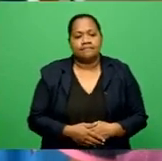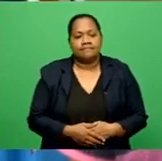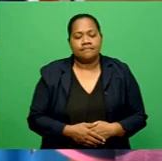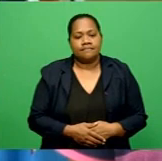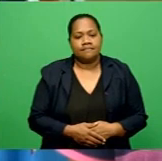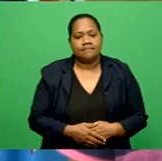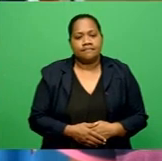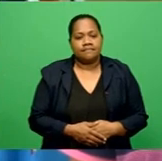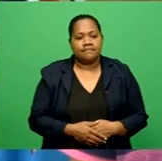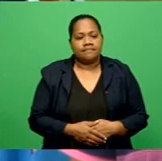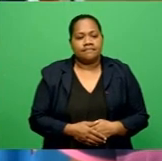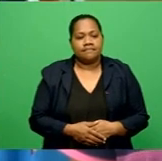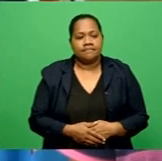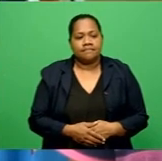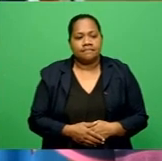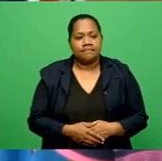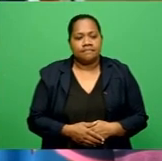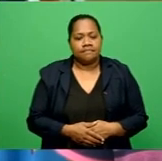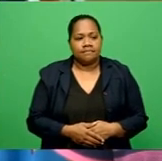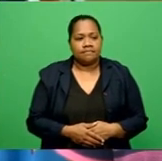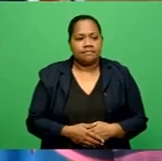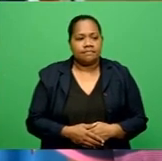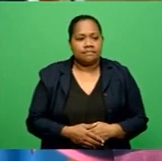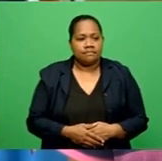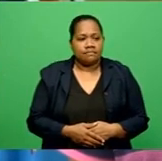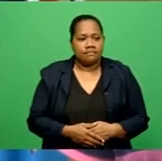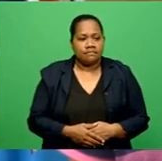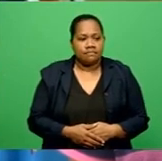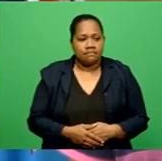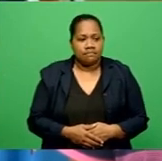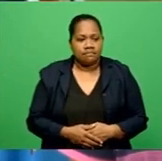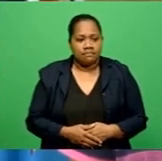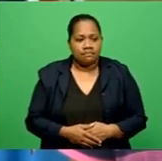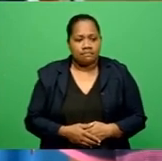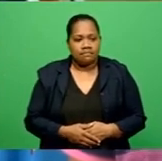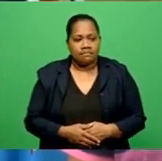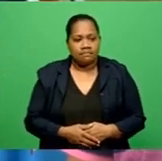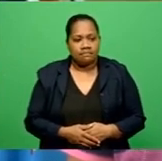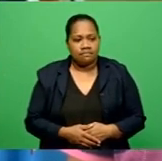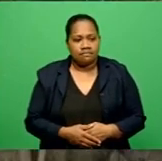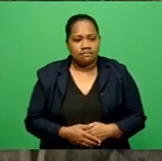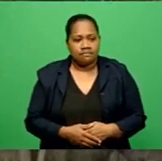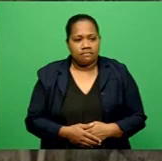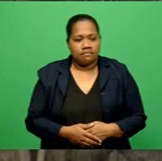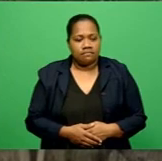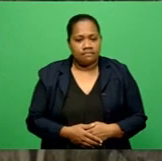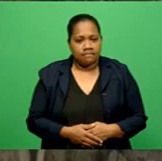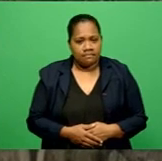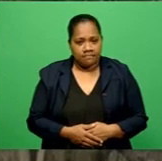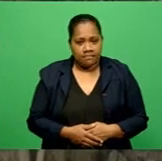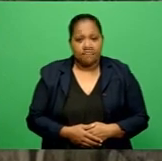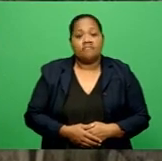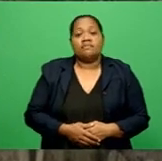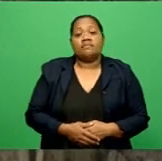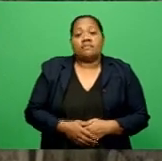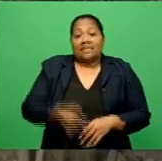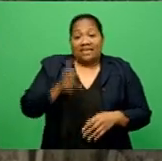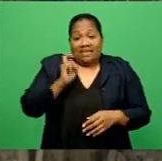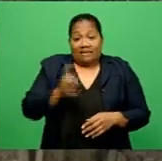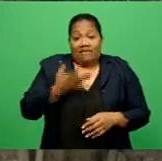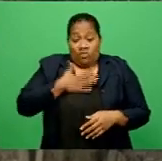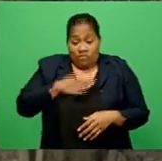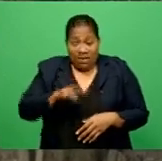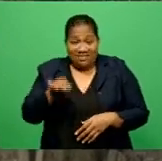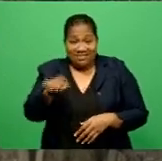urge farmers, should you wish to dispose your livestock, please liaise with Ministry of Agriculture in your respective division